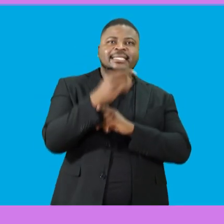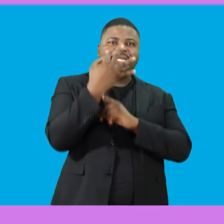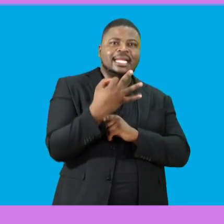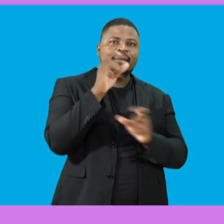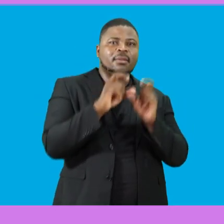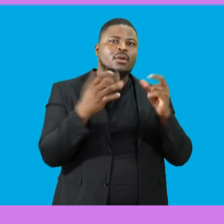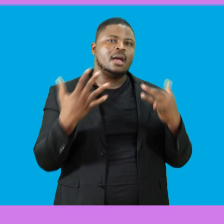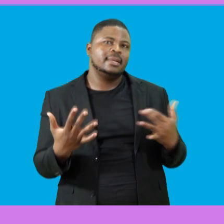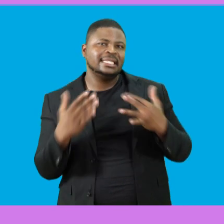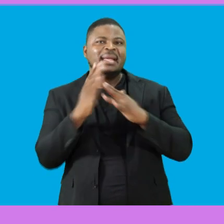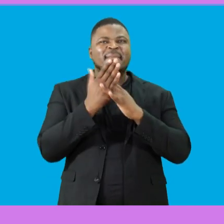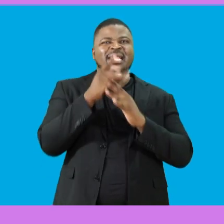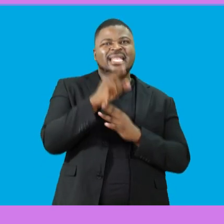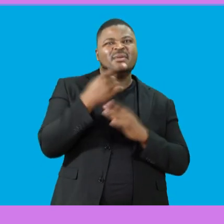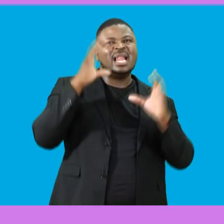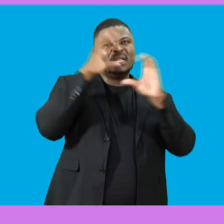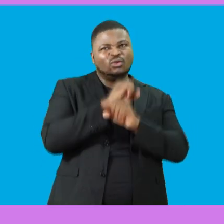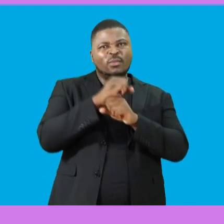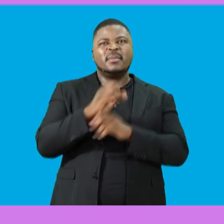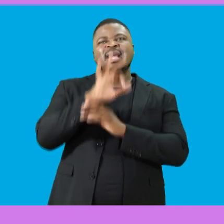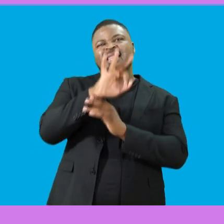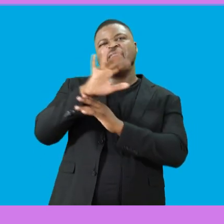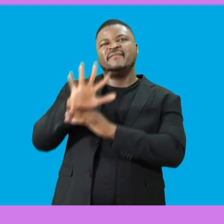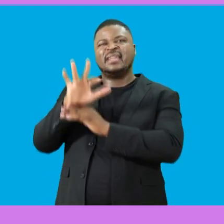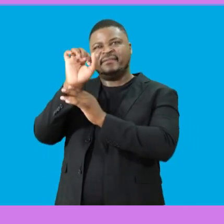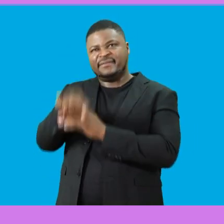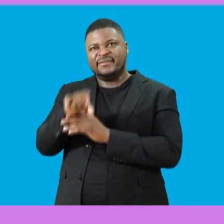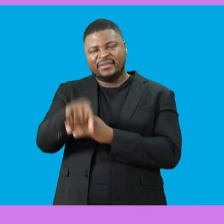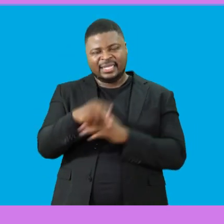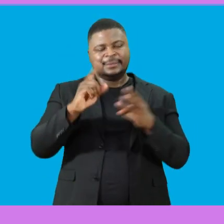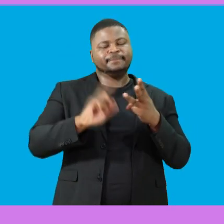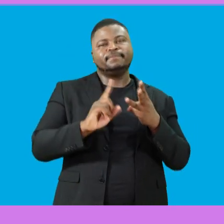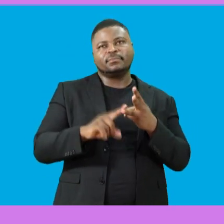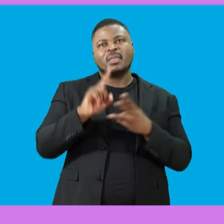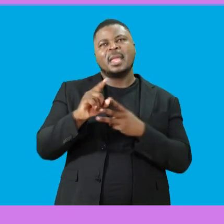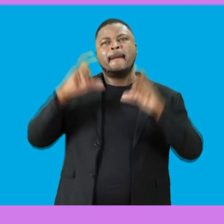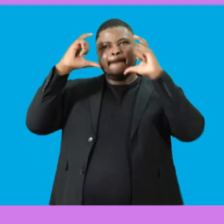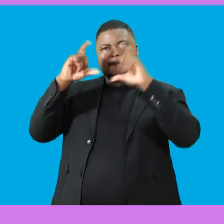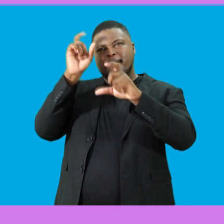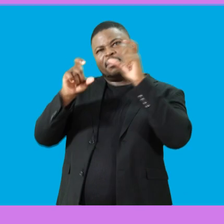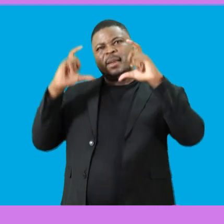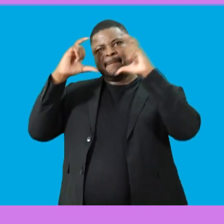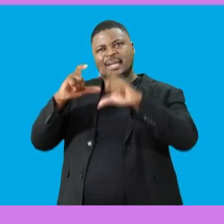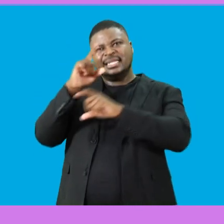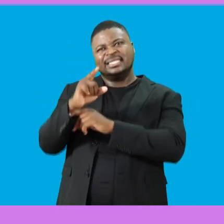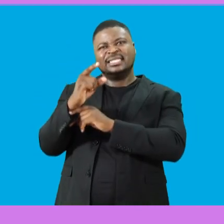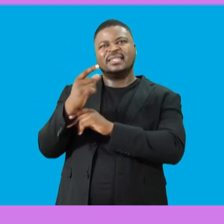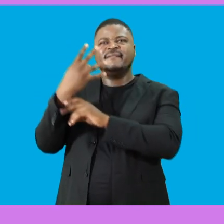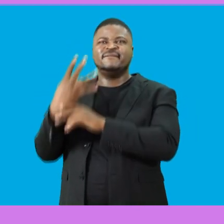is 35 plus 35 plus the one in bus 4. The ones in bus 4, they are